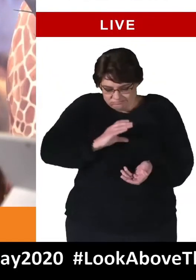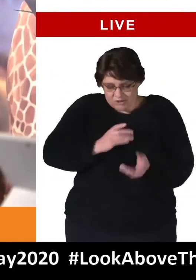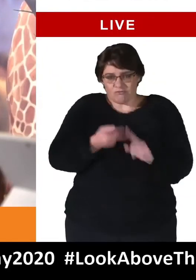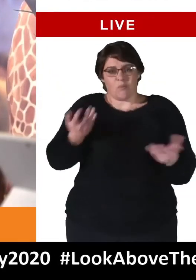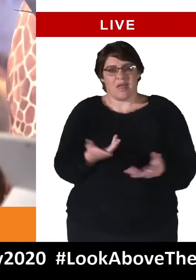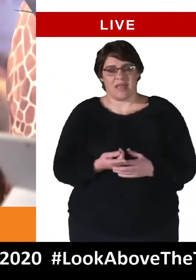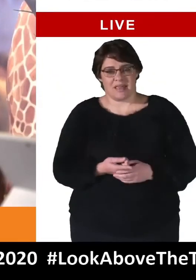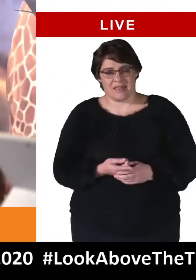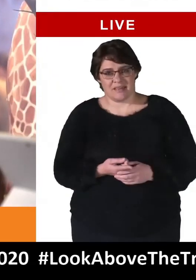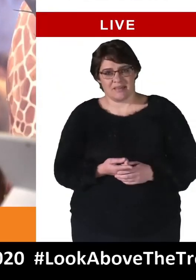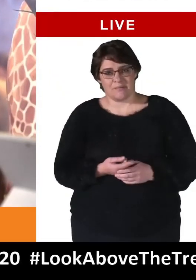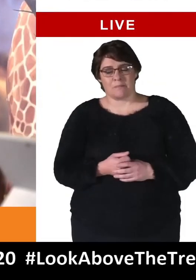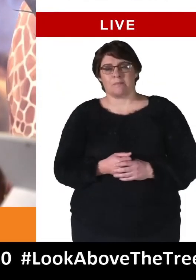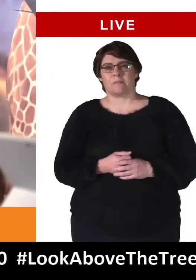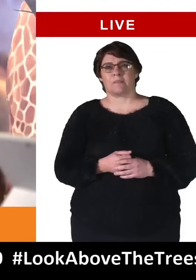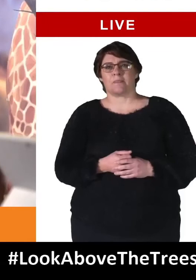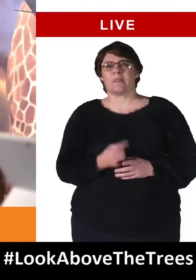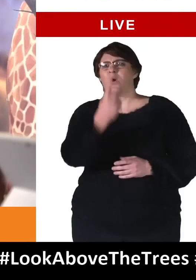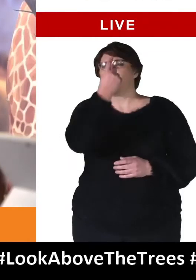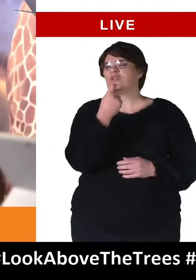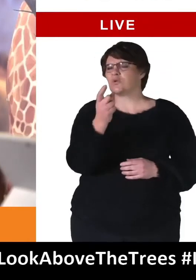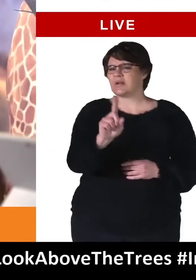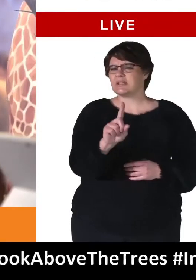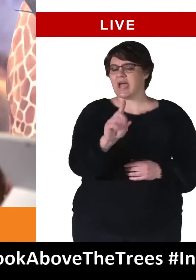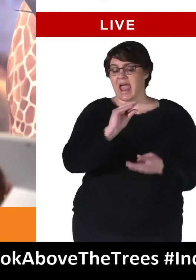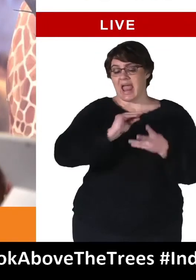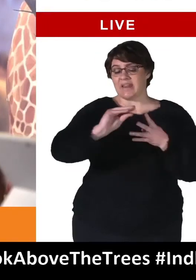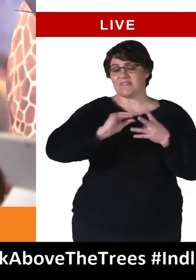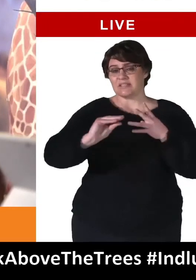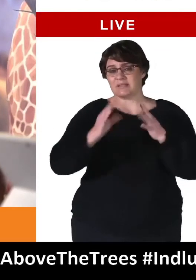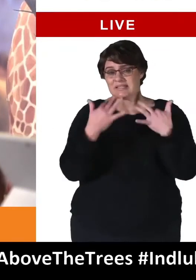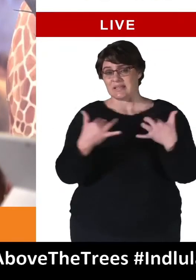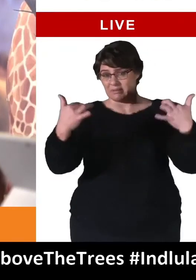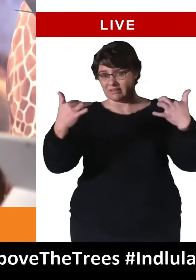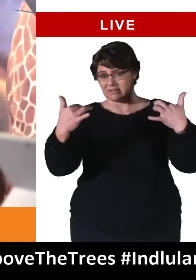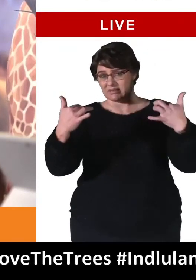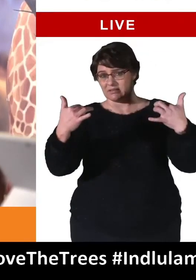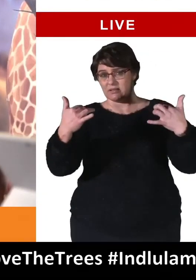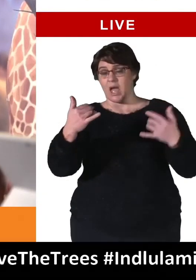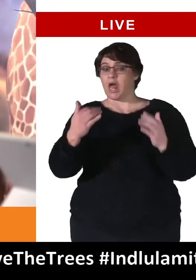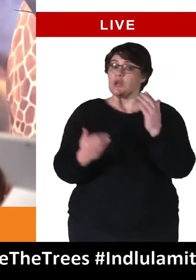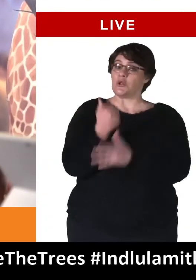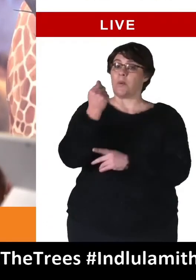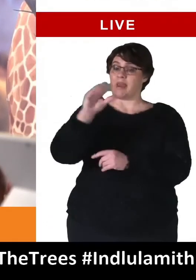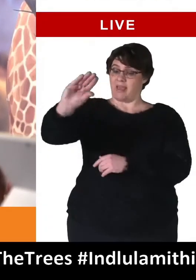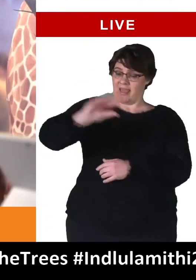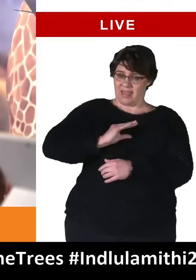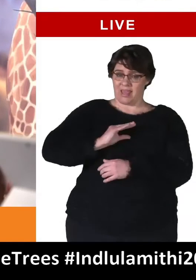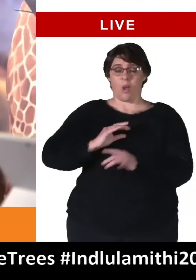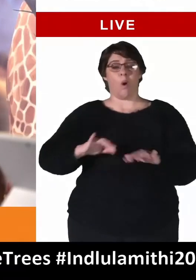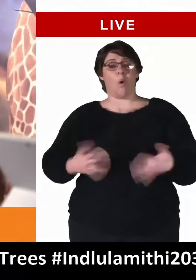The question is whether the investment summits actually bring new money or